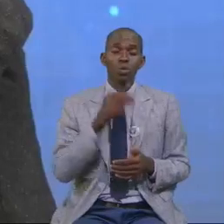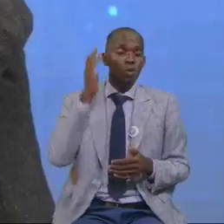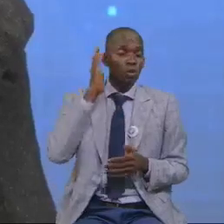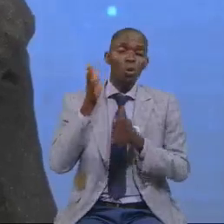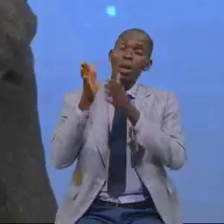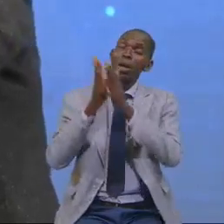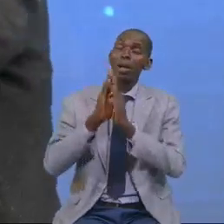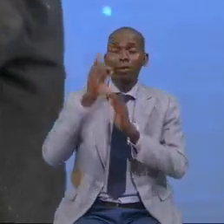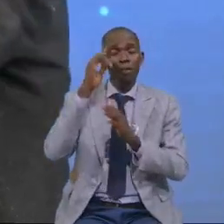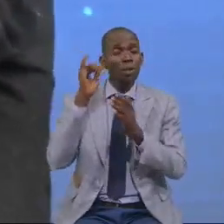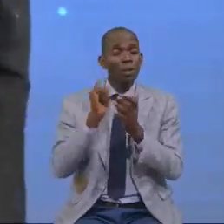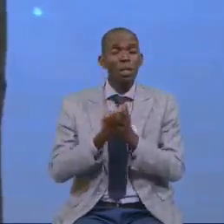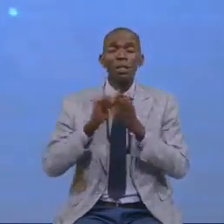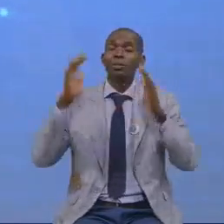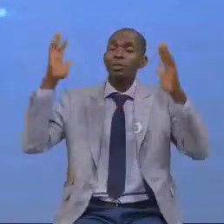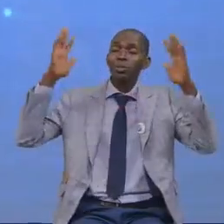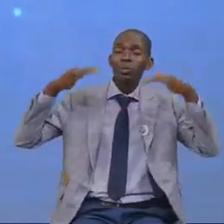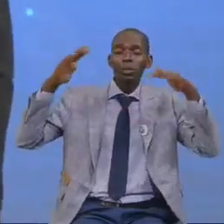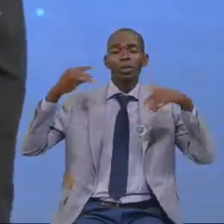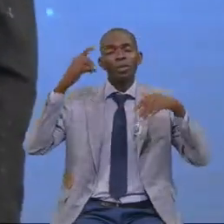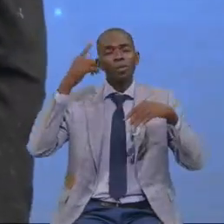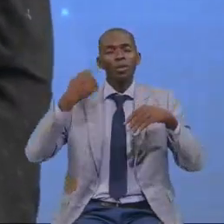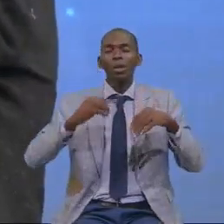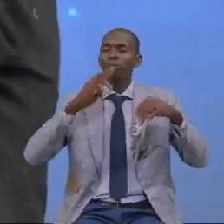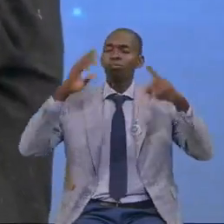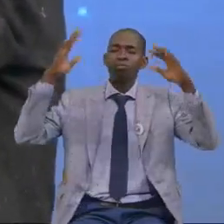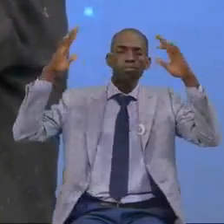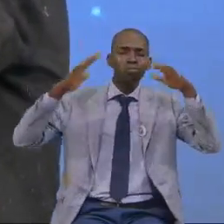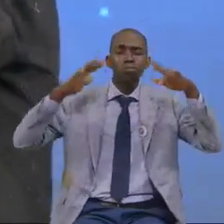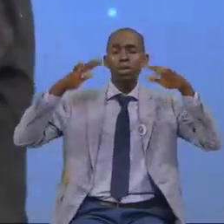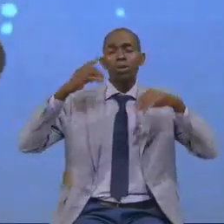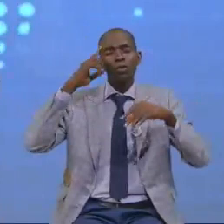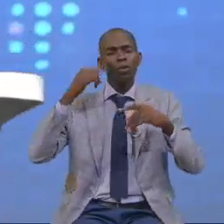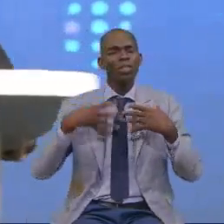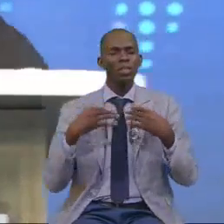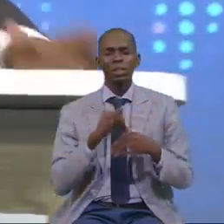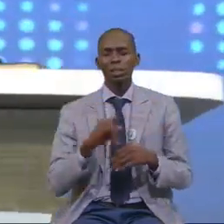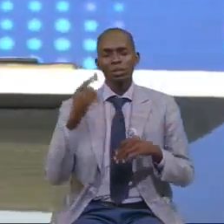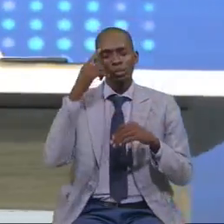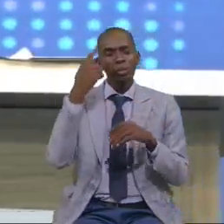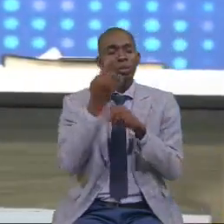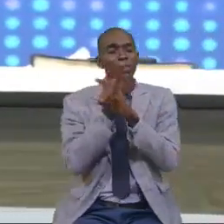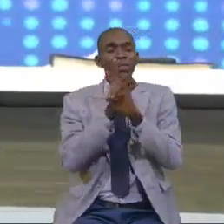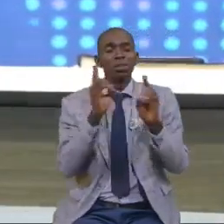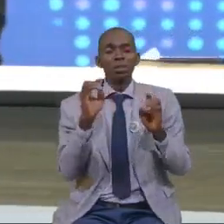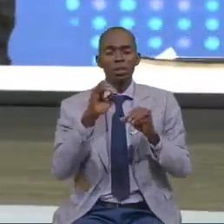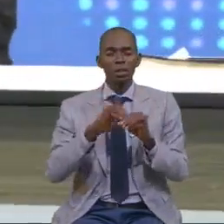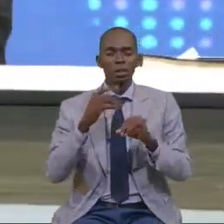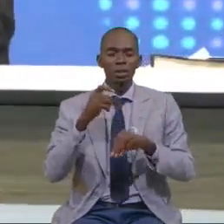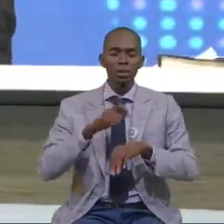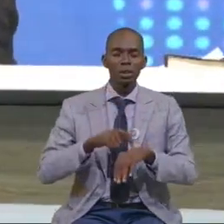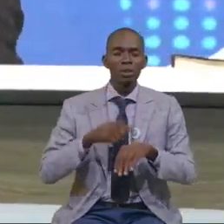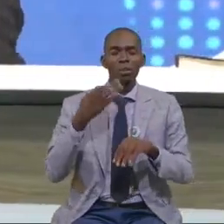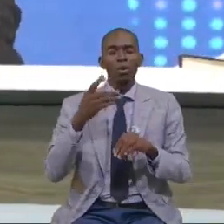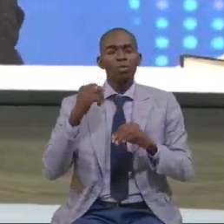rain, for those showers, for the healing, for the deliverance in the time of